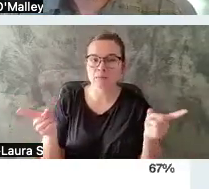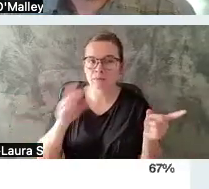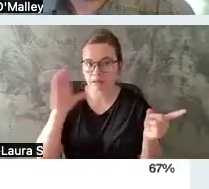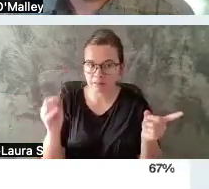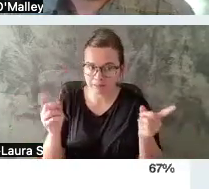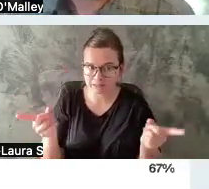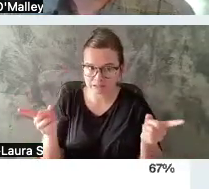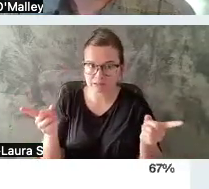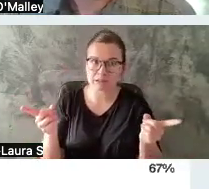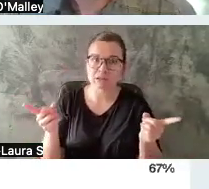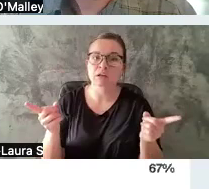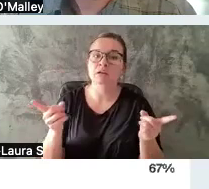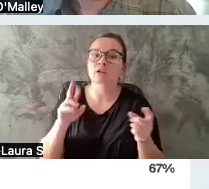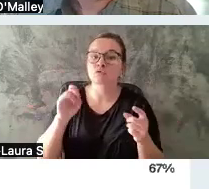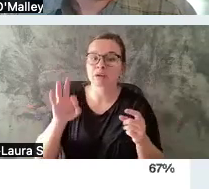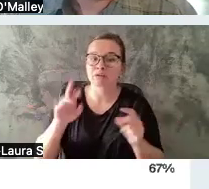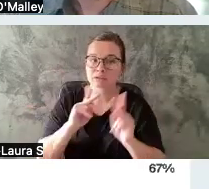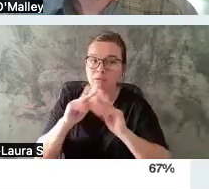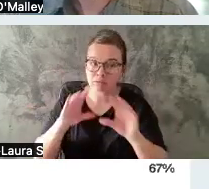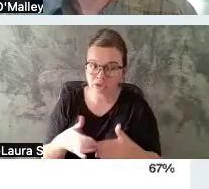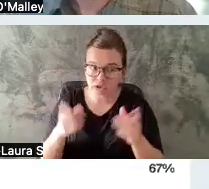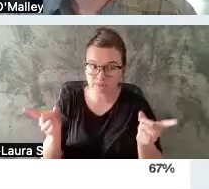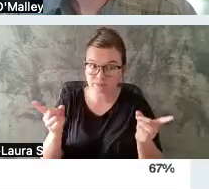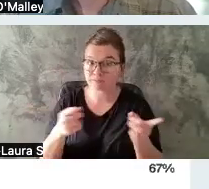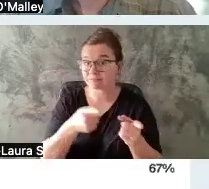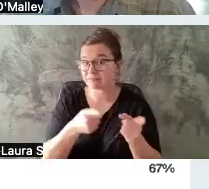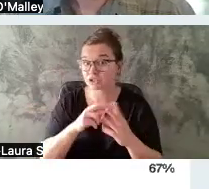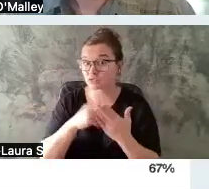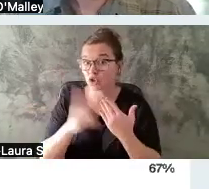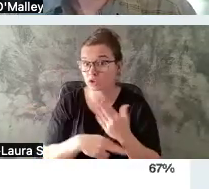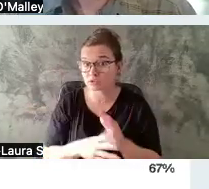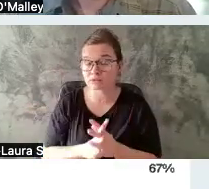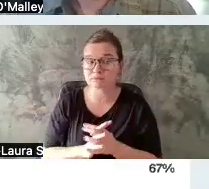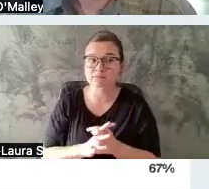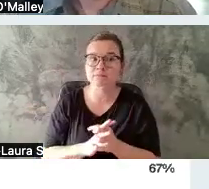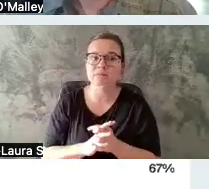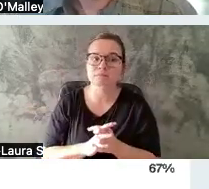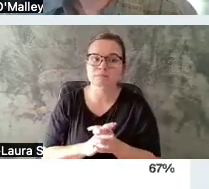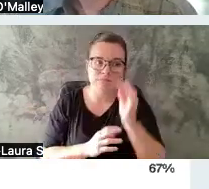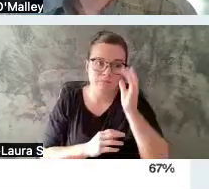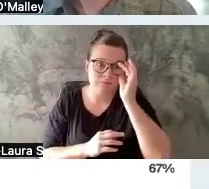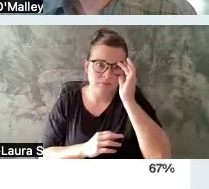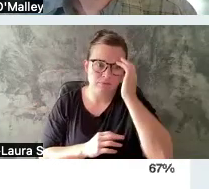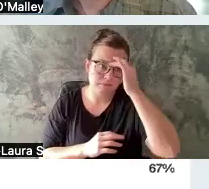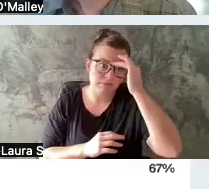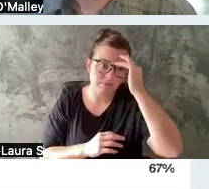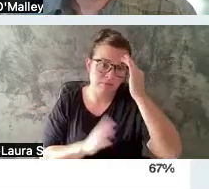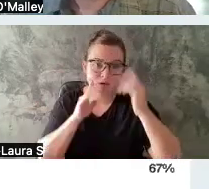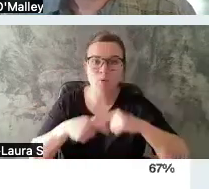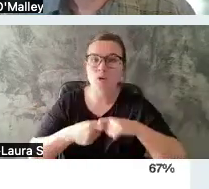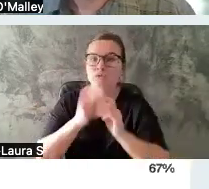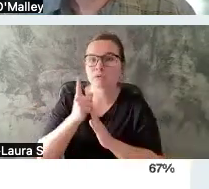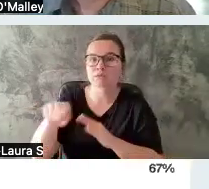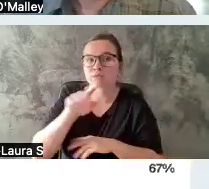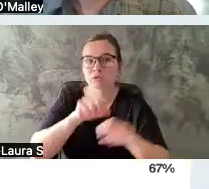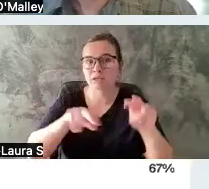companies, completely distinct reference populations, and these are their results. And I'll pause for just a moment and encourage anybody